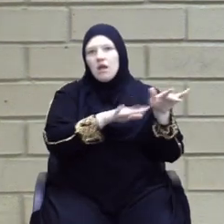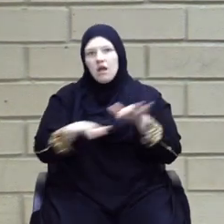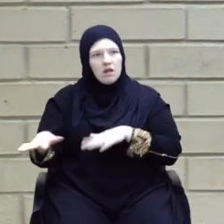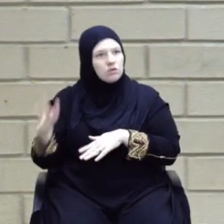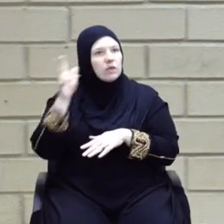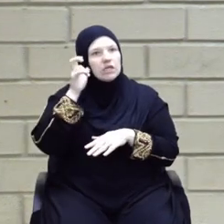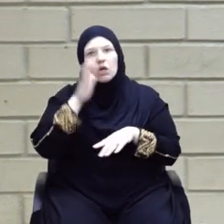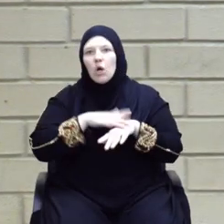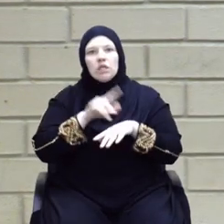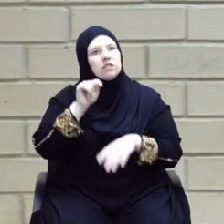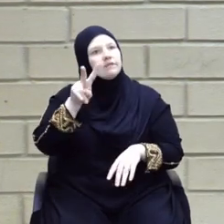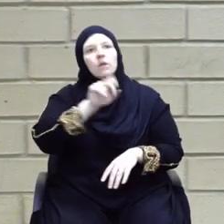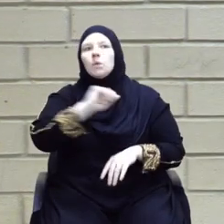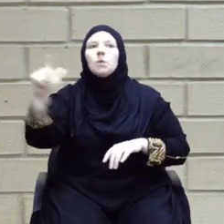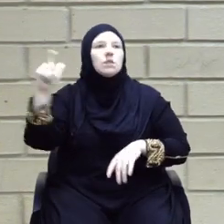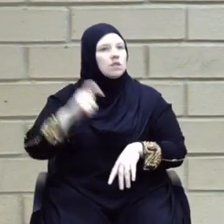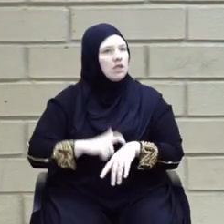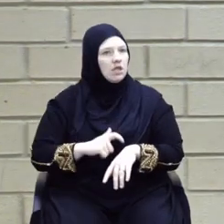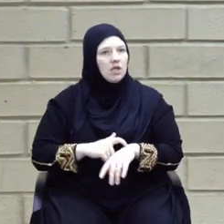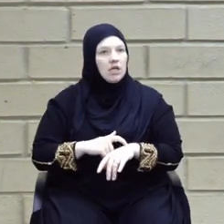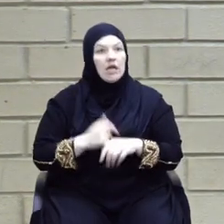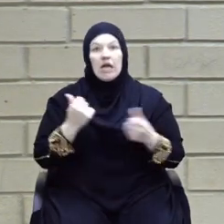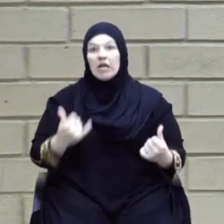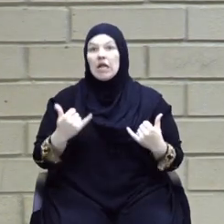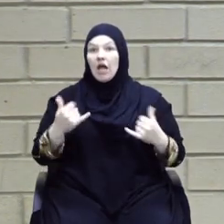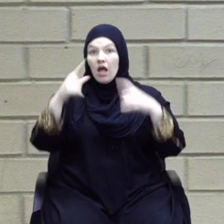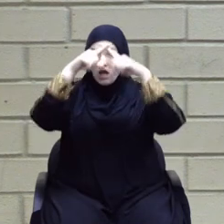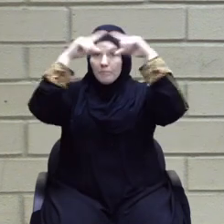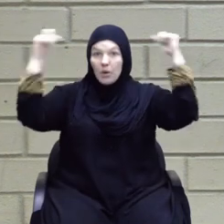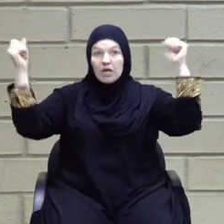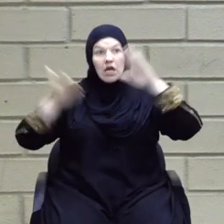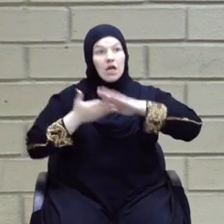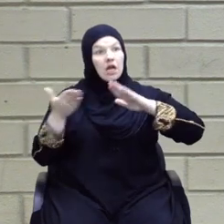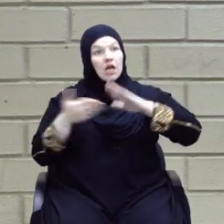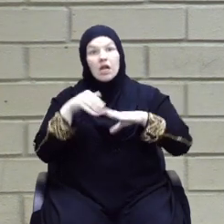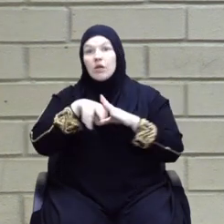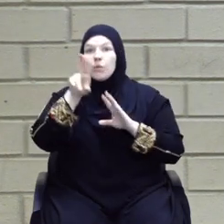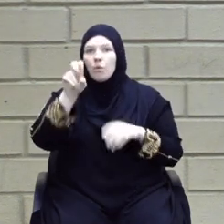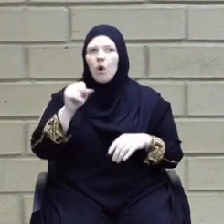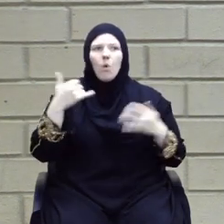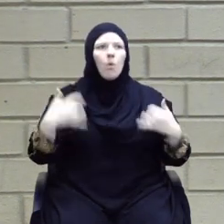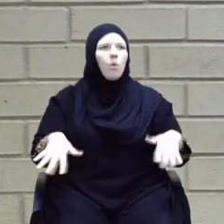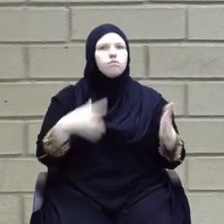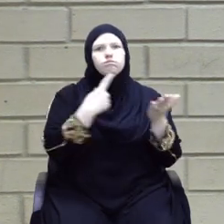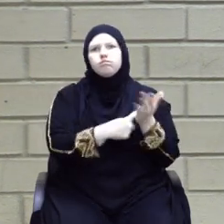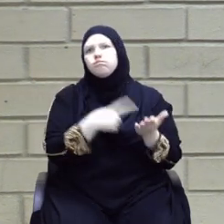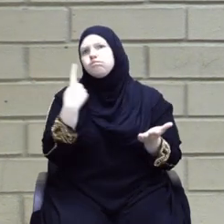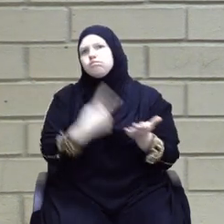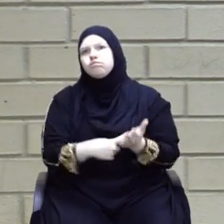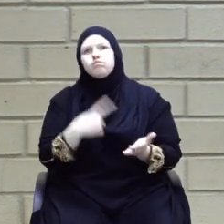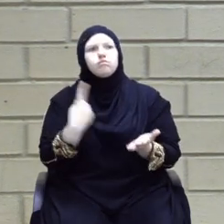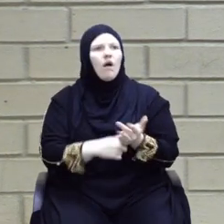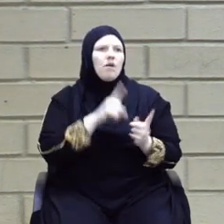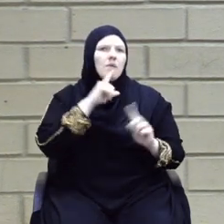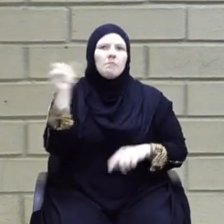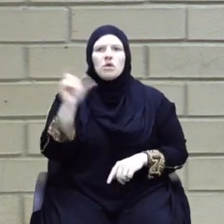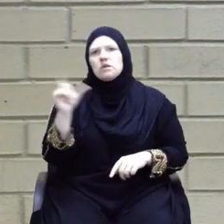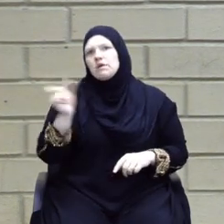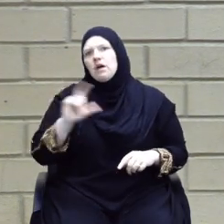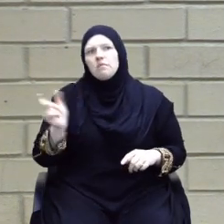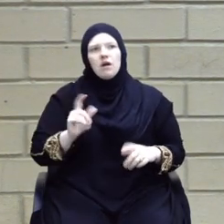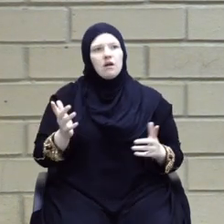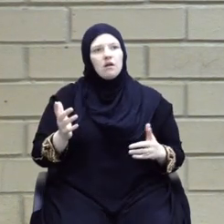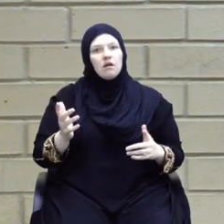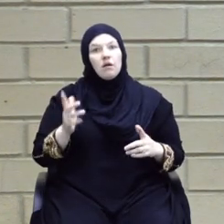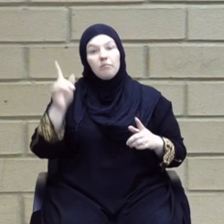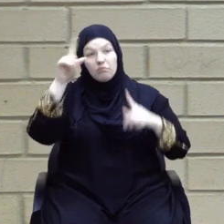Especially during this election cycle, where now you have candidates,